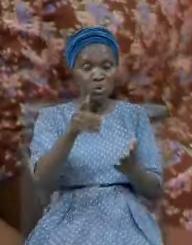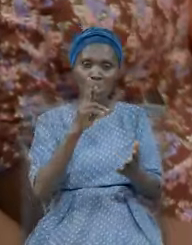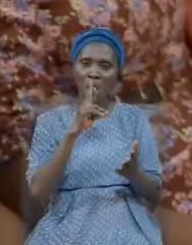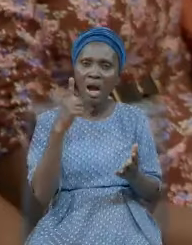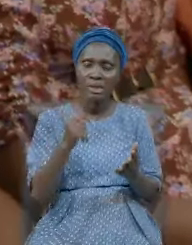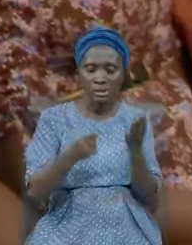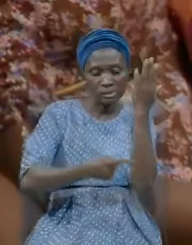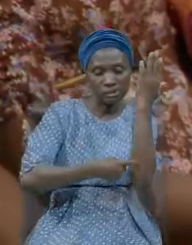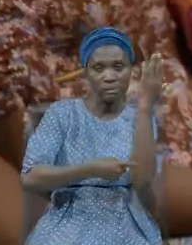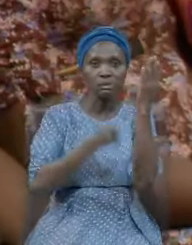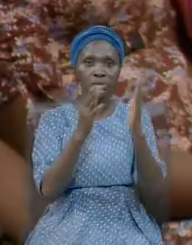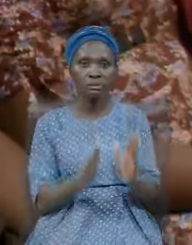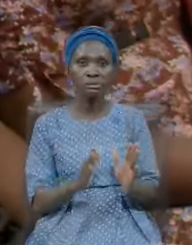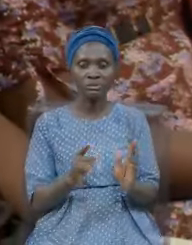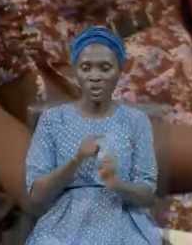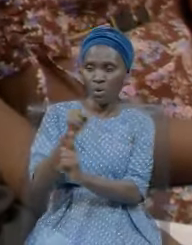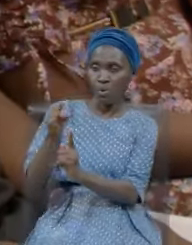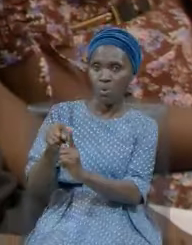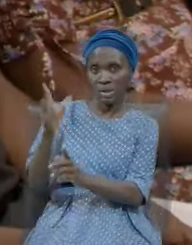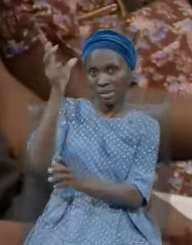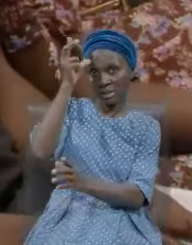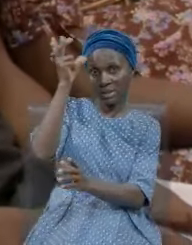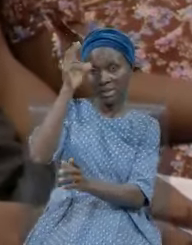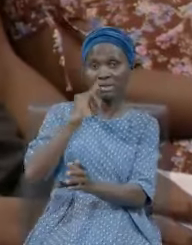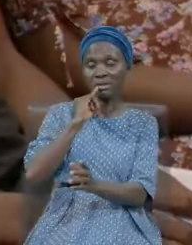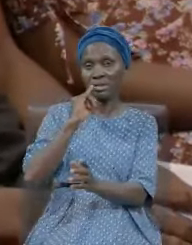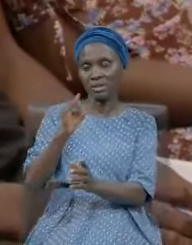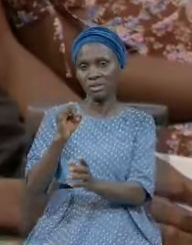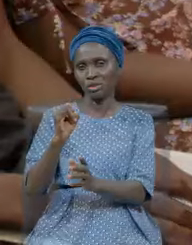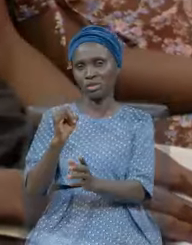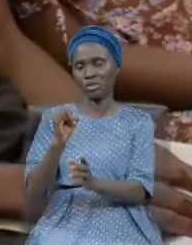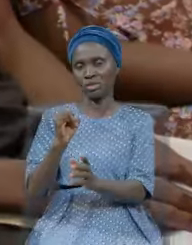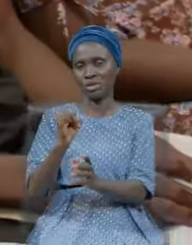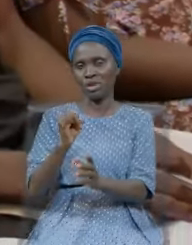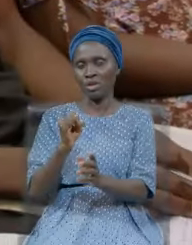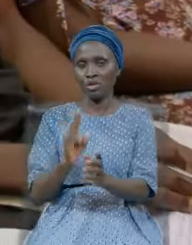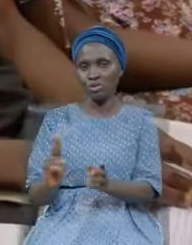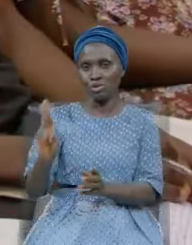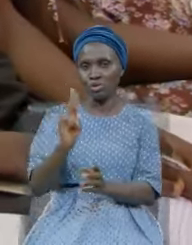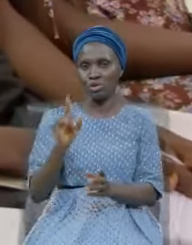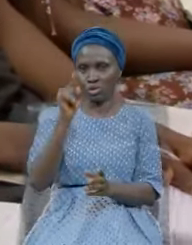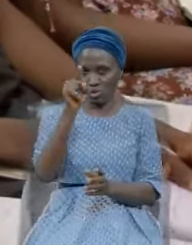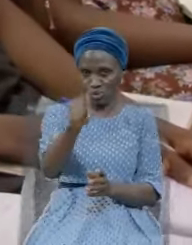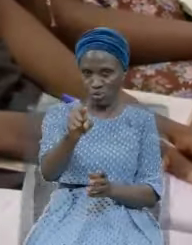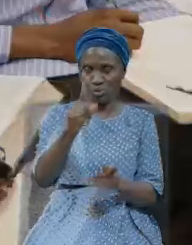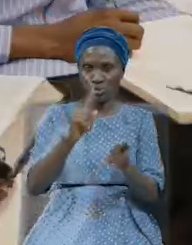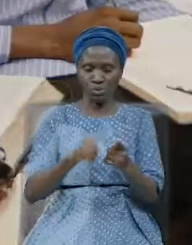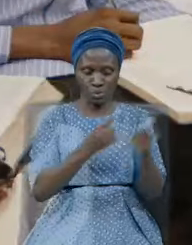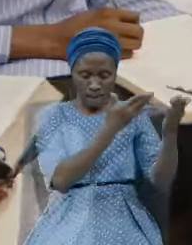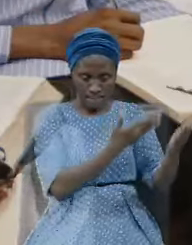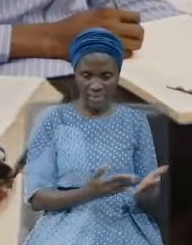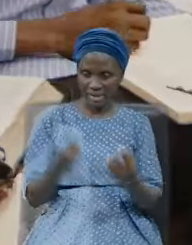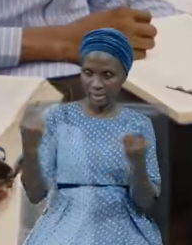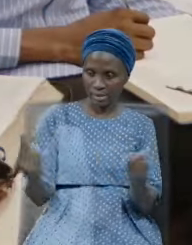when Satan instigates you to bring sin to another person, here